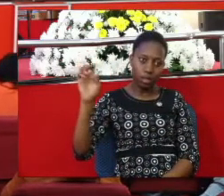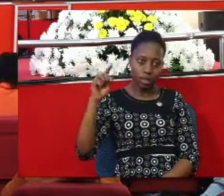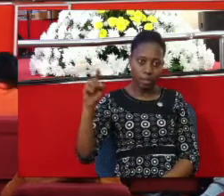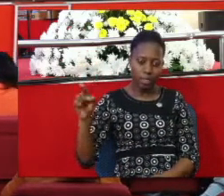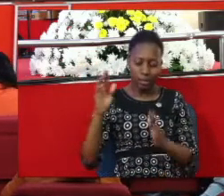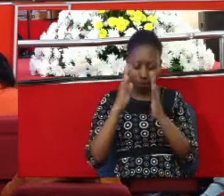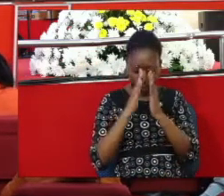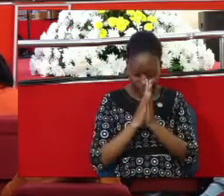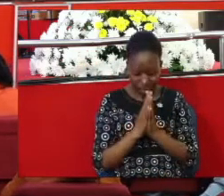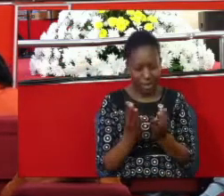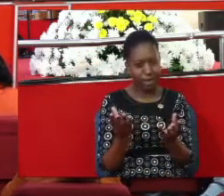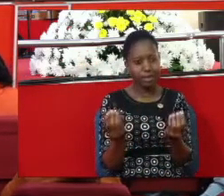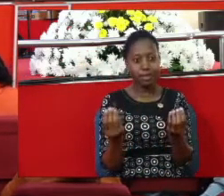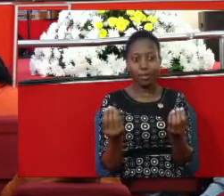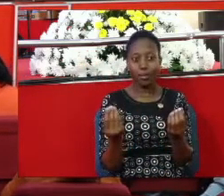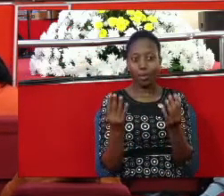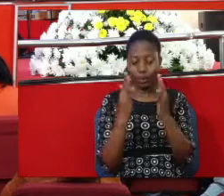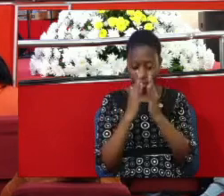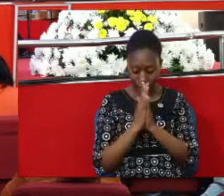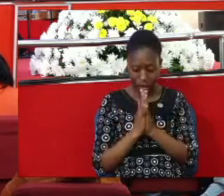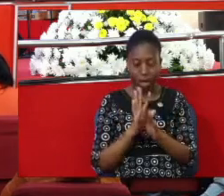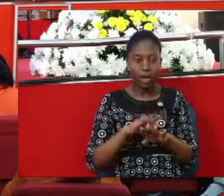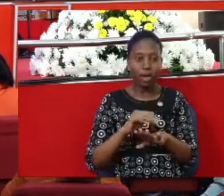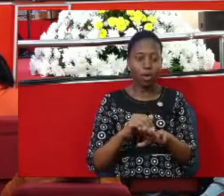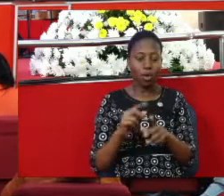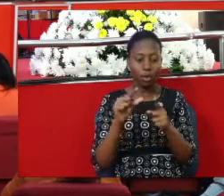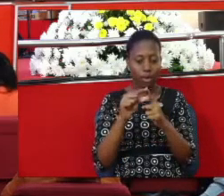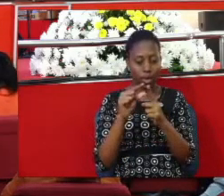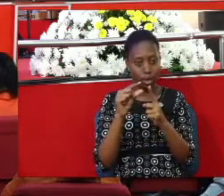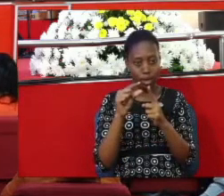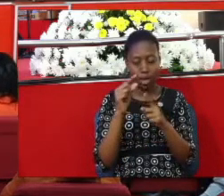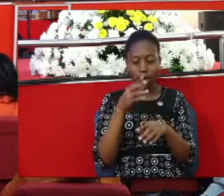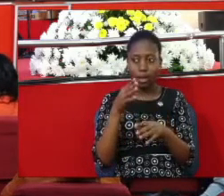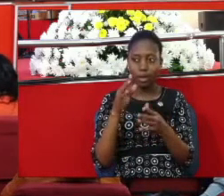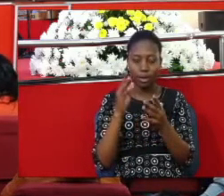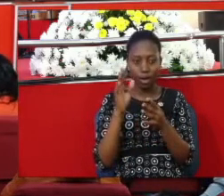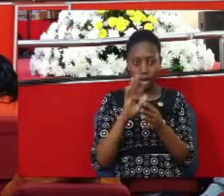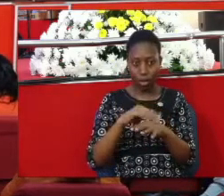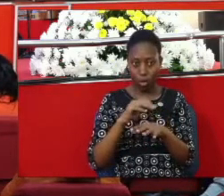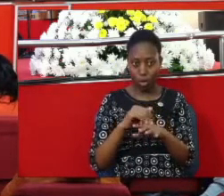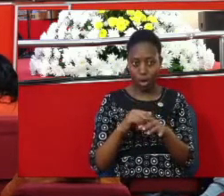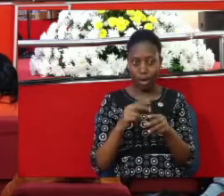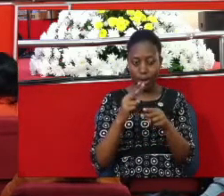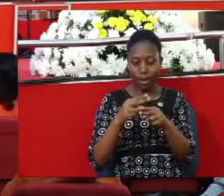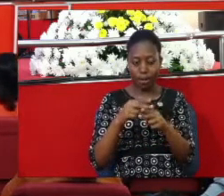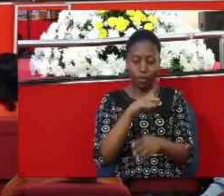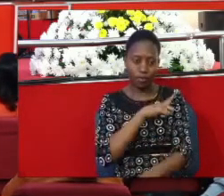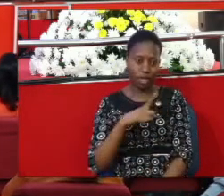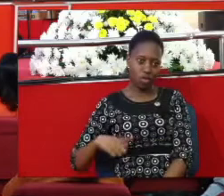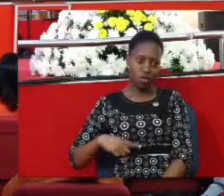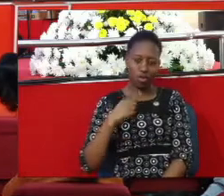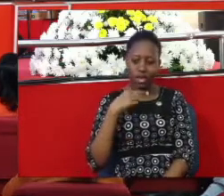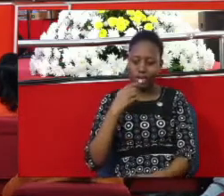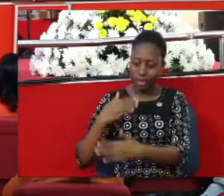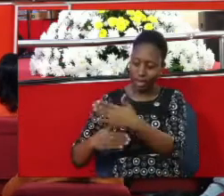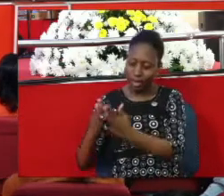He called on the name of the Lord because he was tired of where he was. Oh, tell your neighbor, you need to be